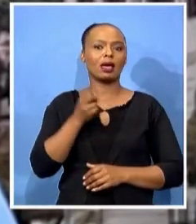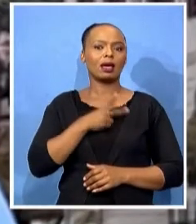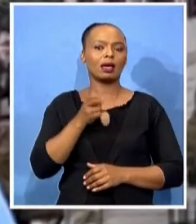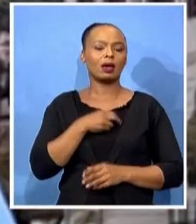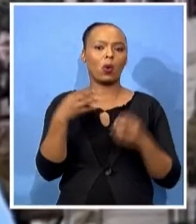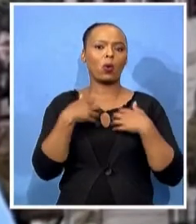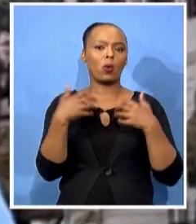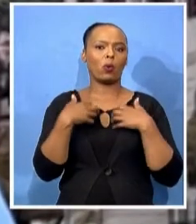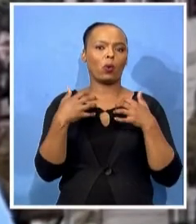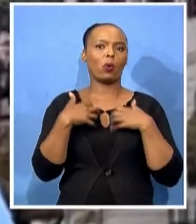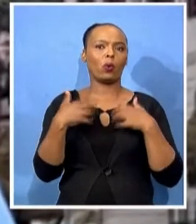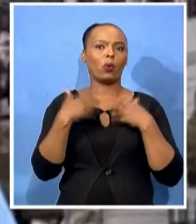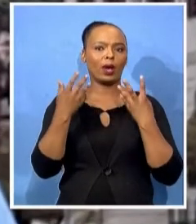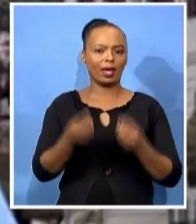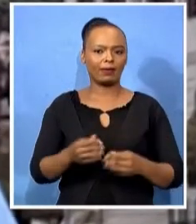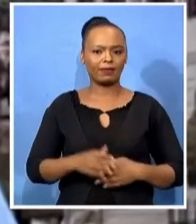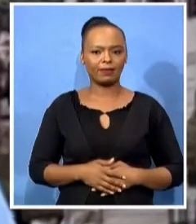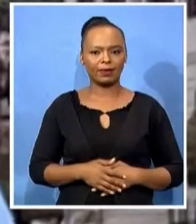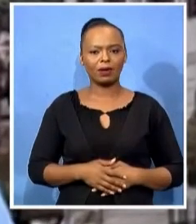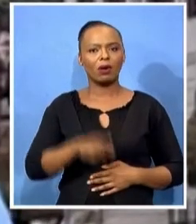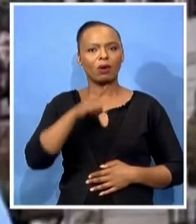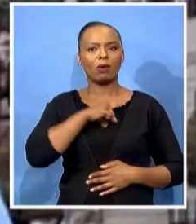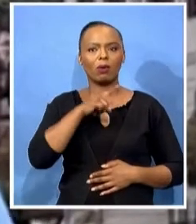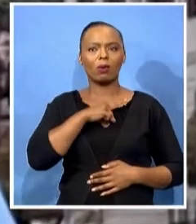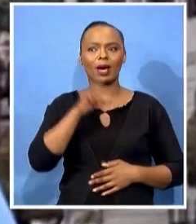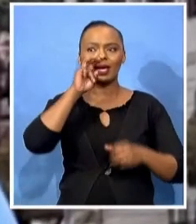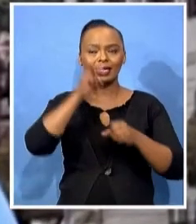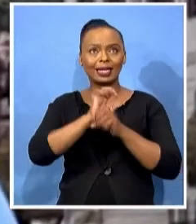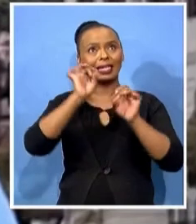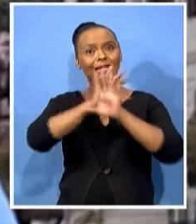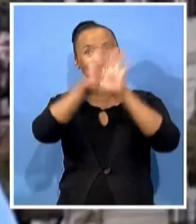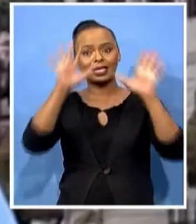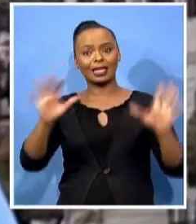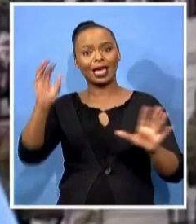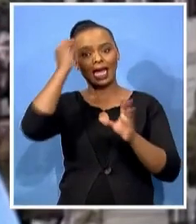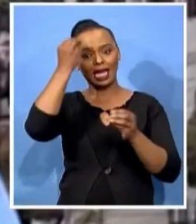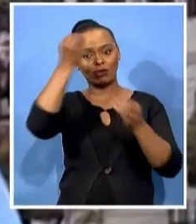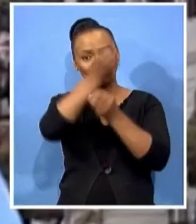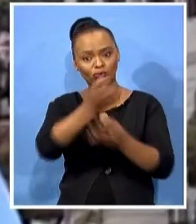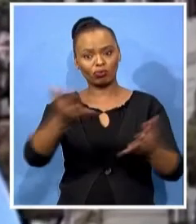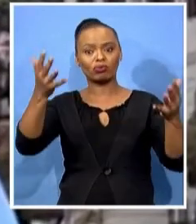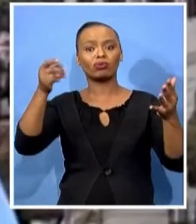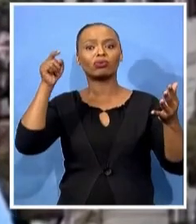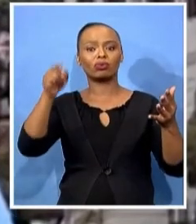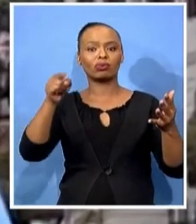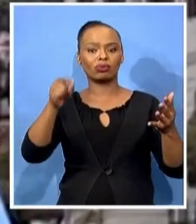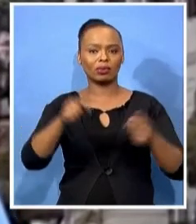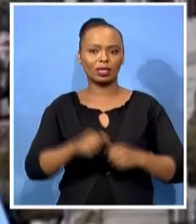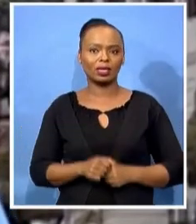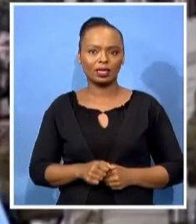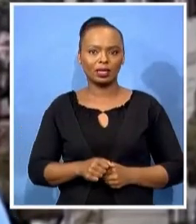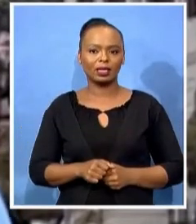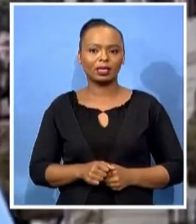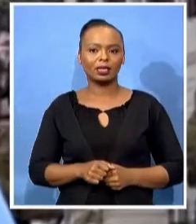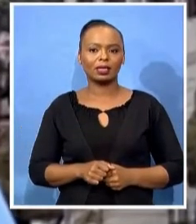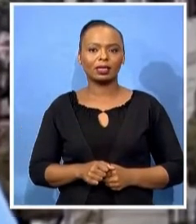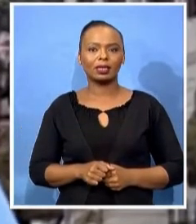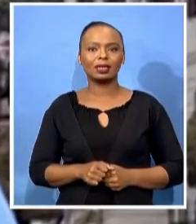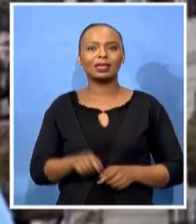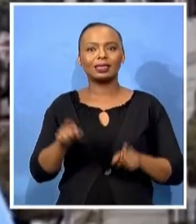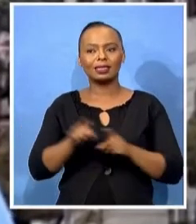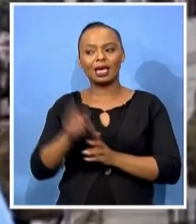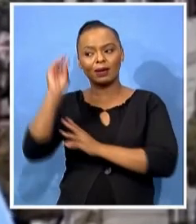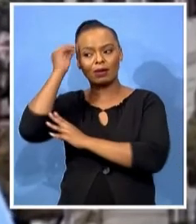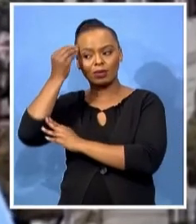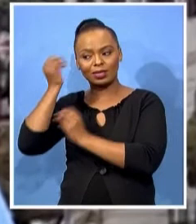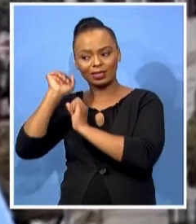correct first-hand information. Now, this committee must be kept up to date about the current state of affairs at all times so that we as